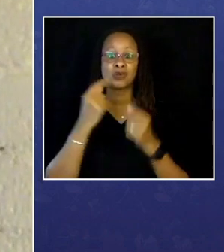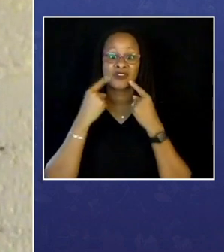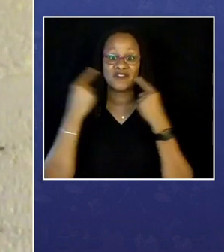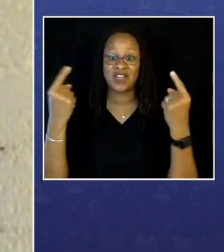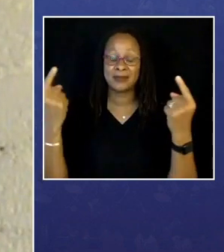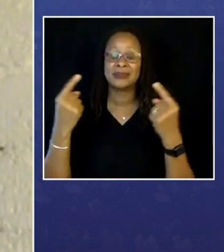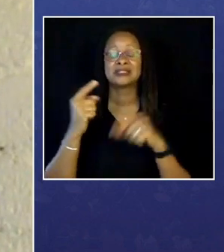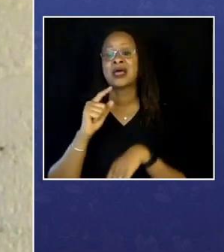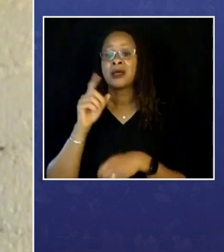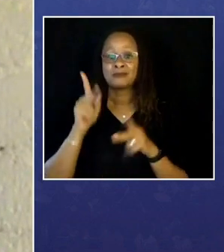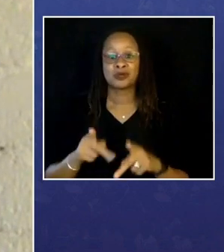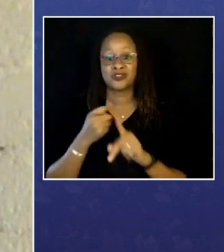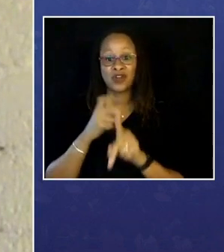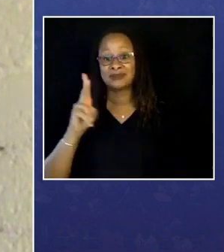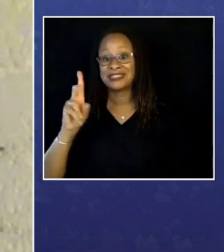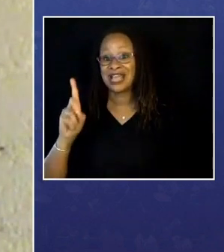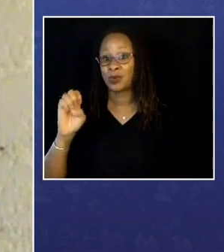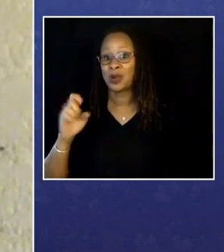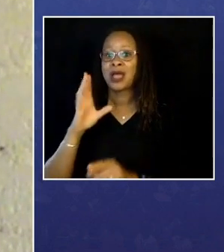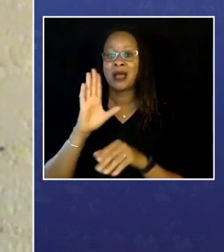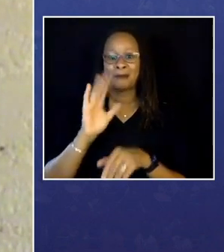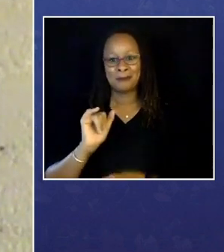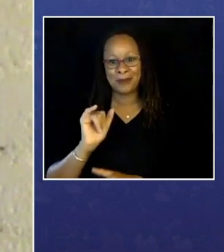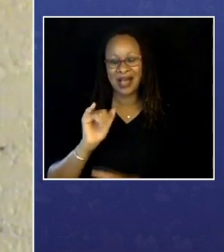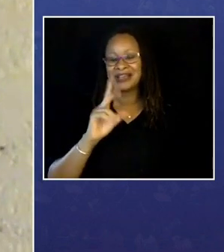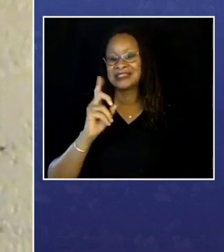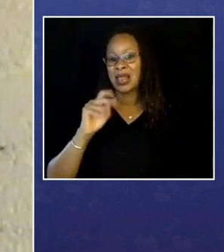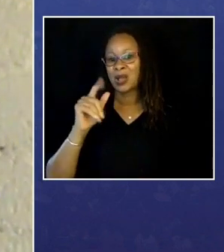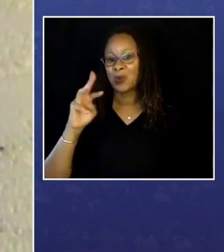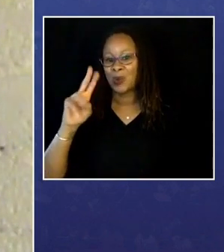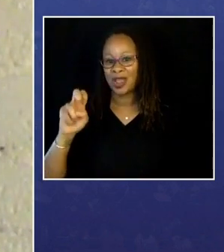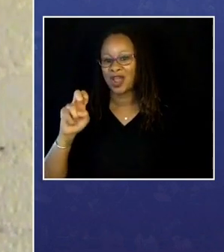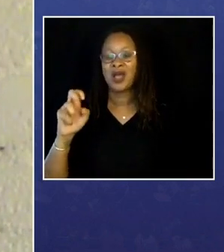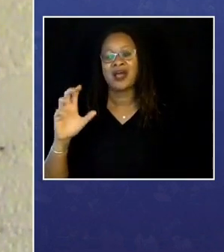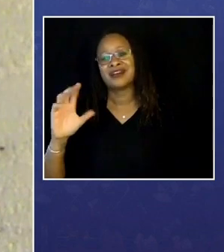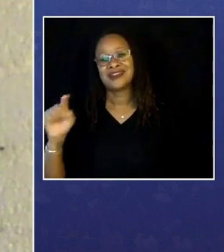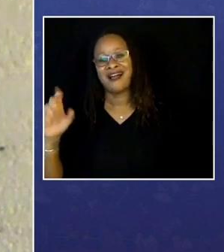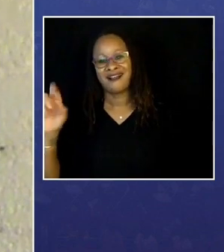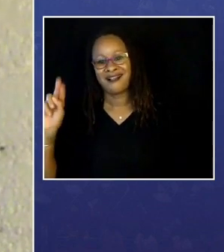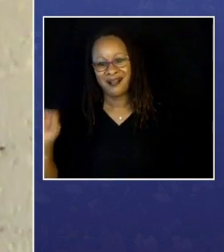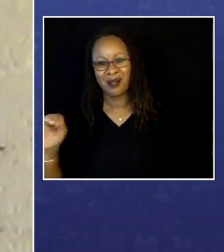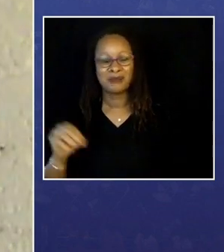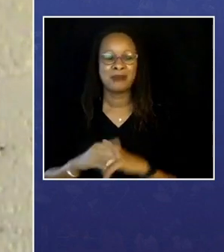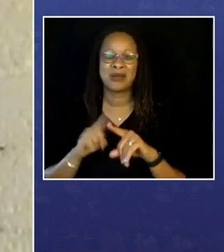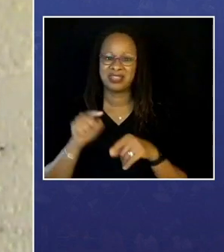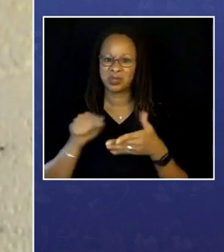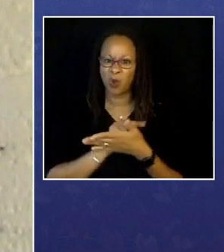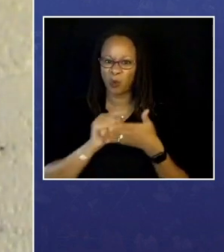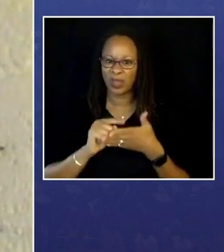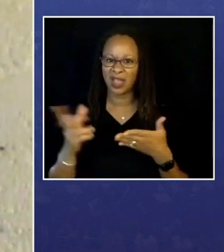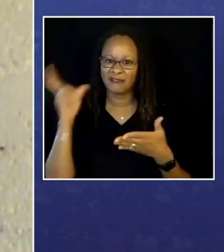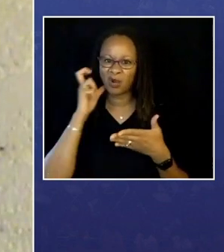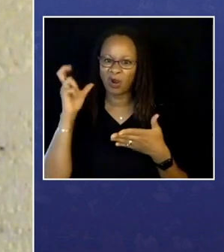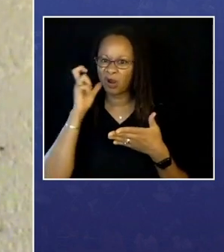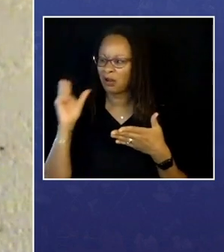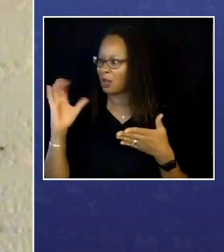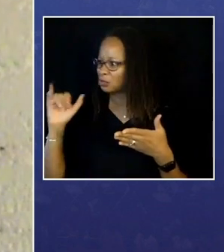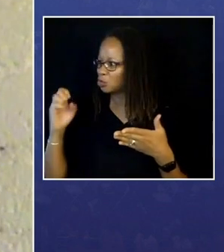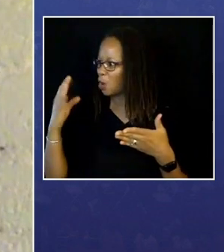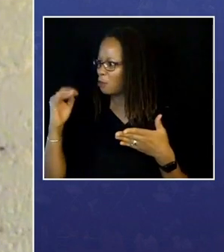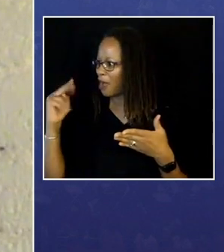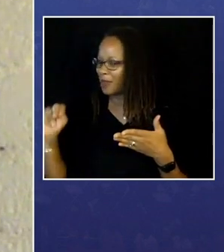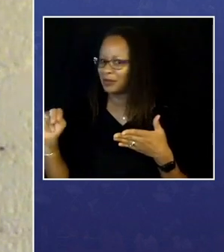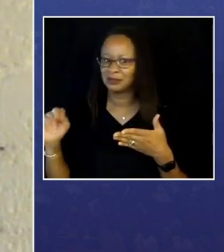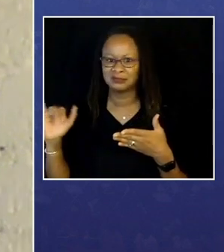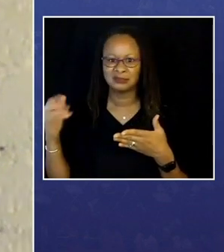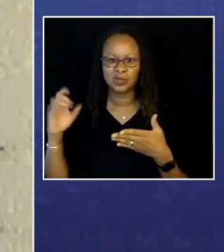by DelawareOnline.com. And I thought I'd have a few years to live it up, but this whole week, all I'm hearing is Joe Biden this and